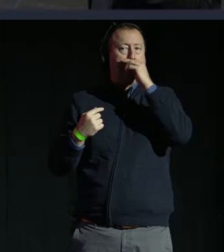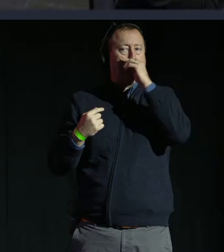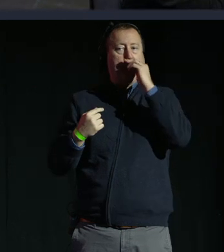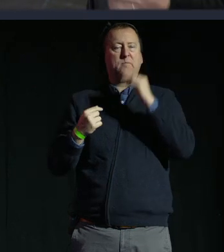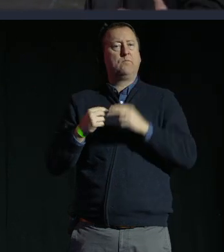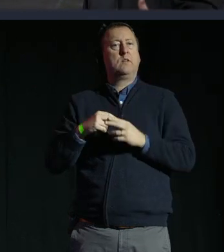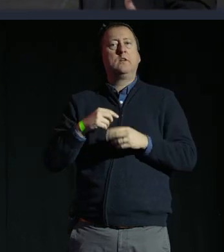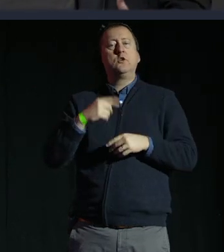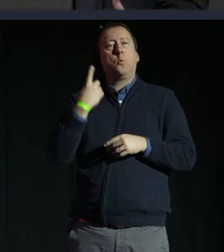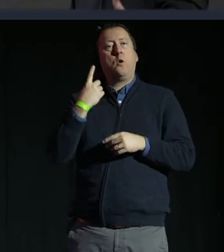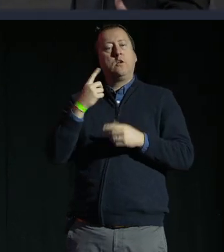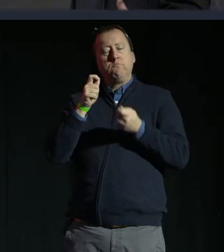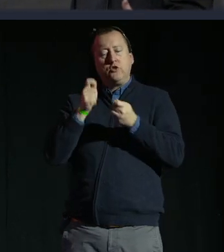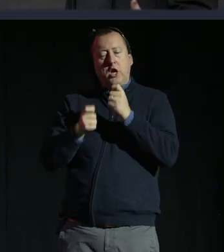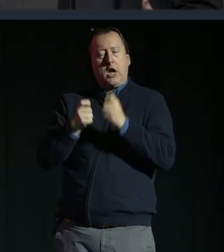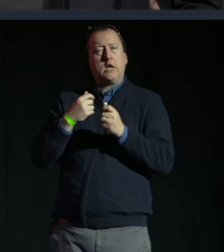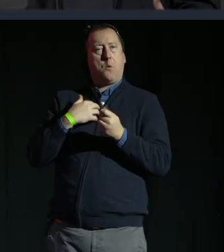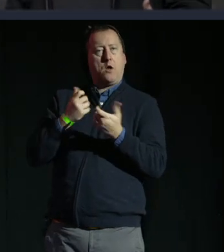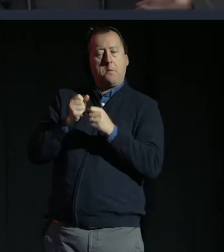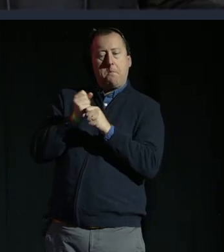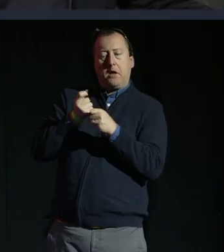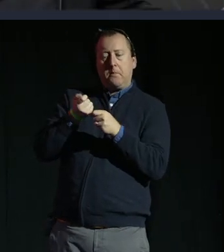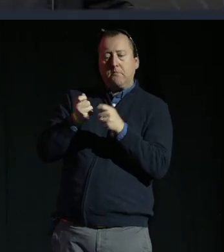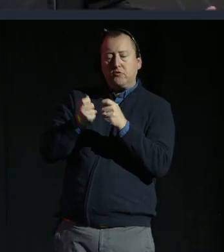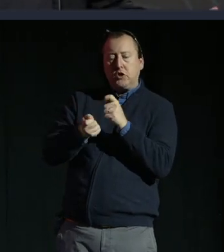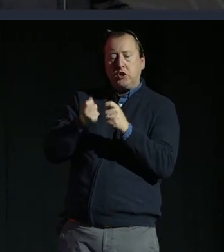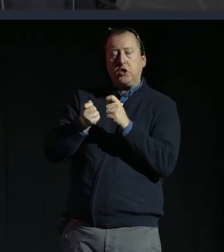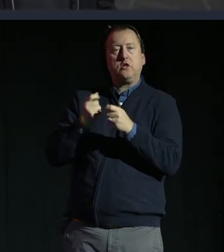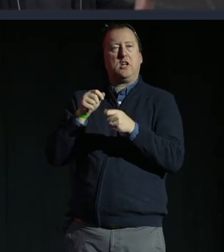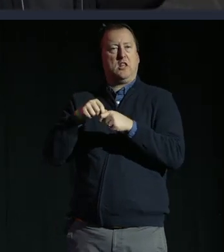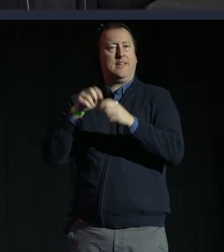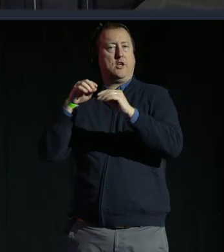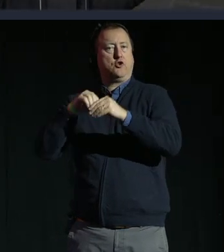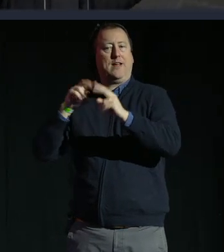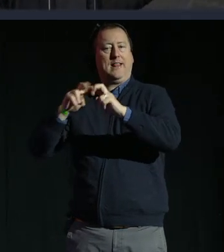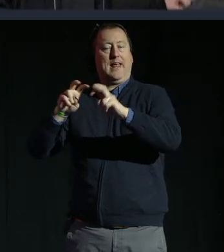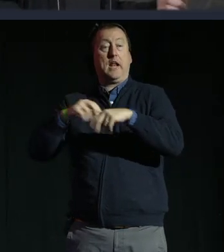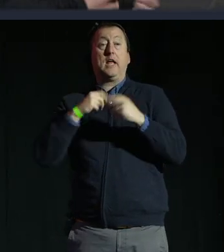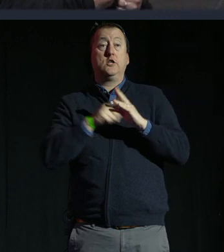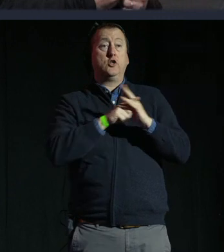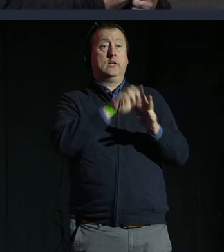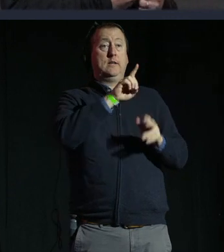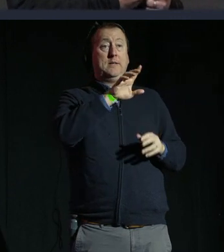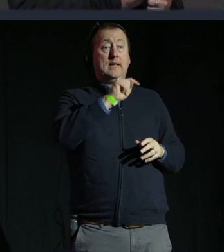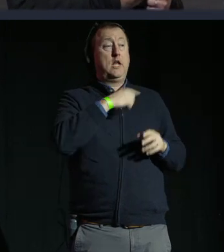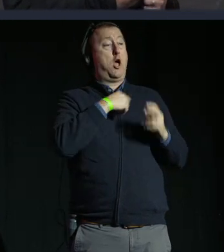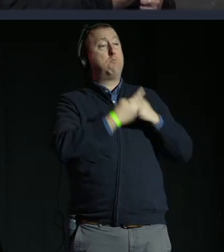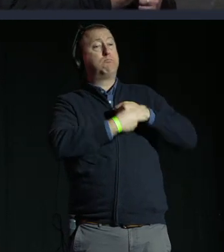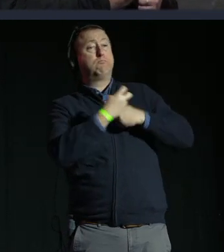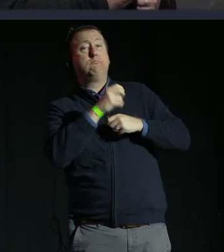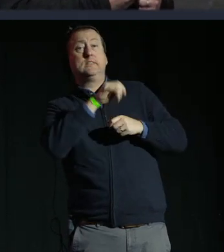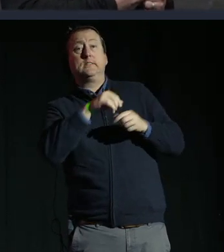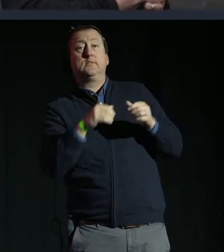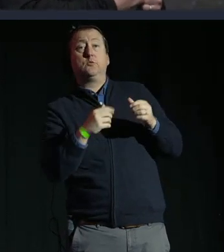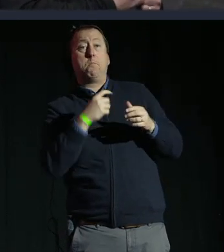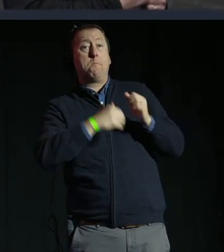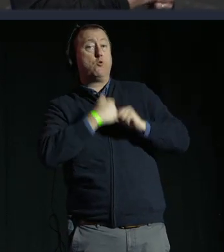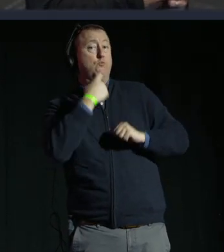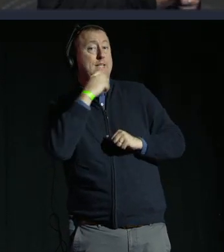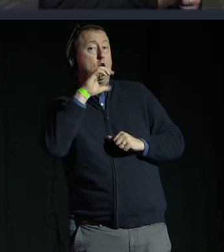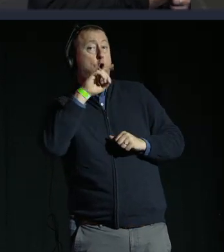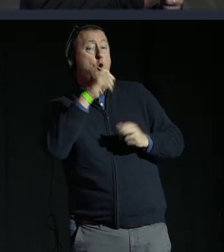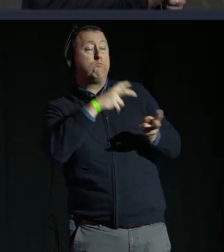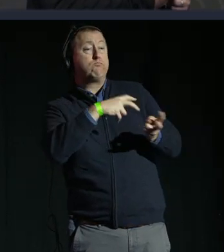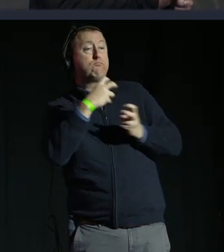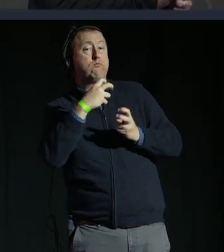to make in our internal analytics. I fired up DBT, I pulled the most recent code, ran a DBT build to initialize my